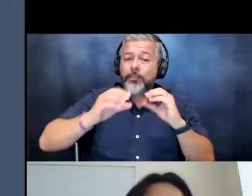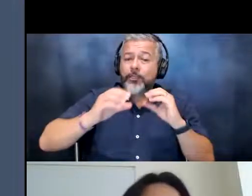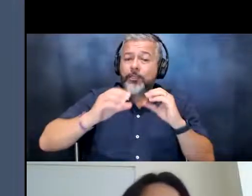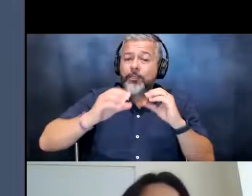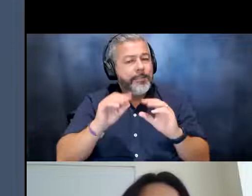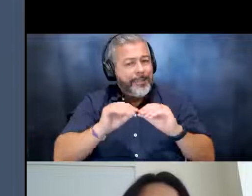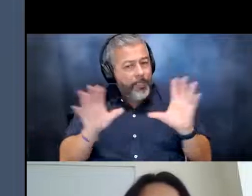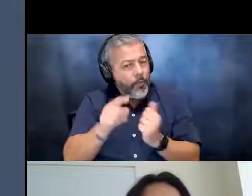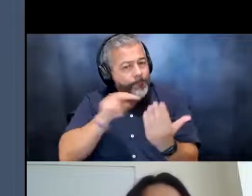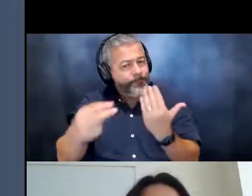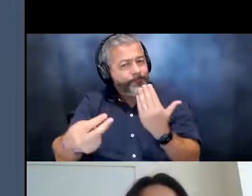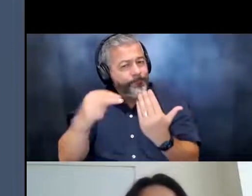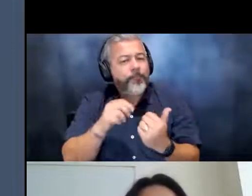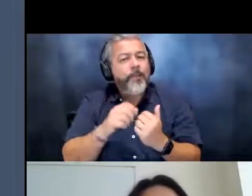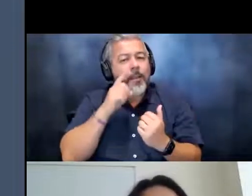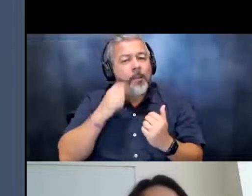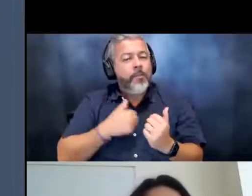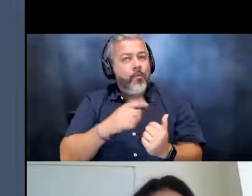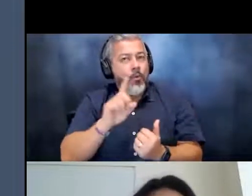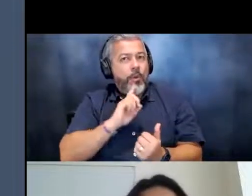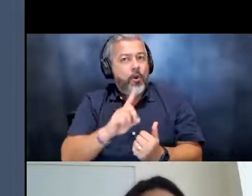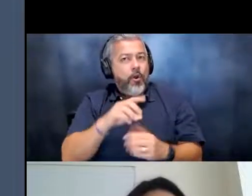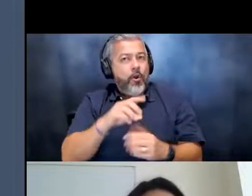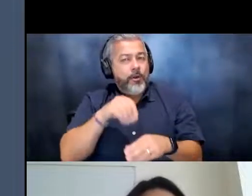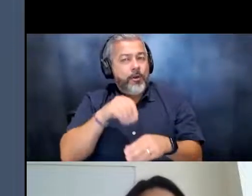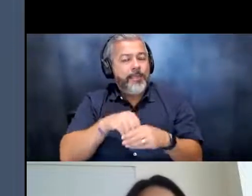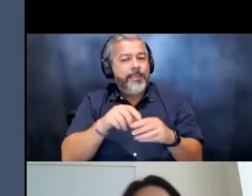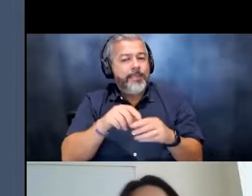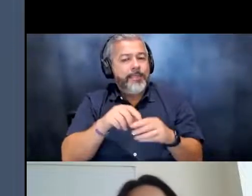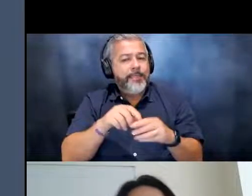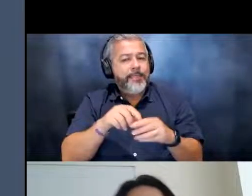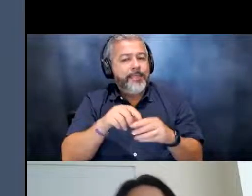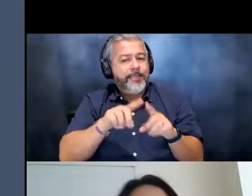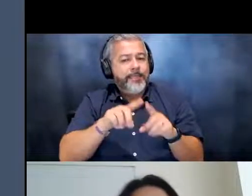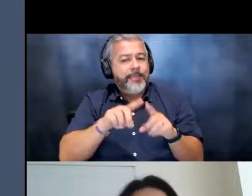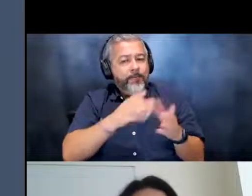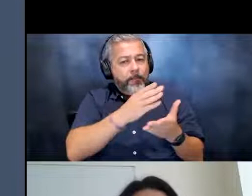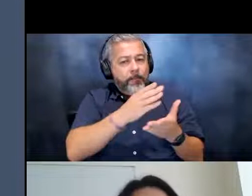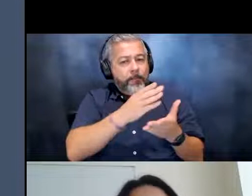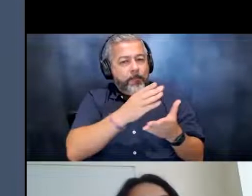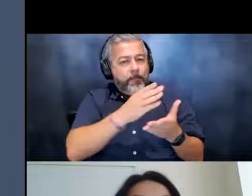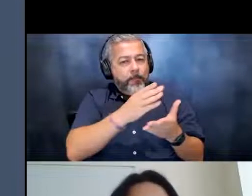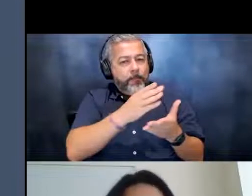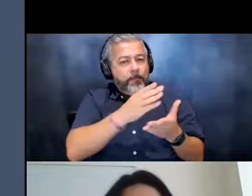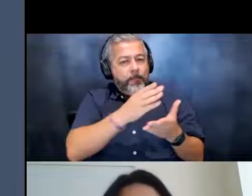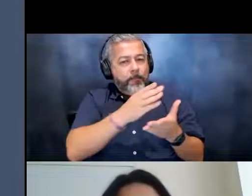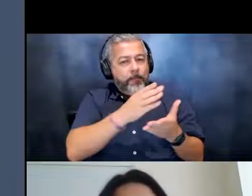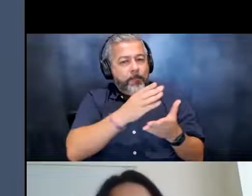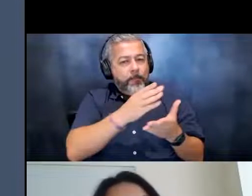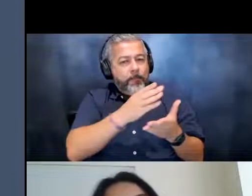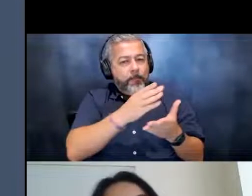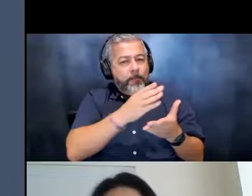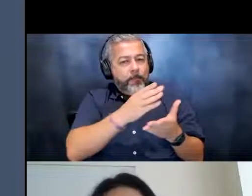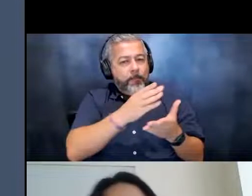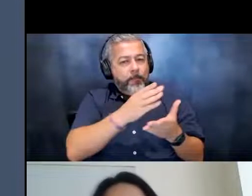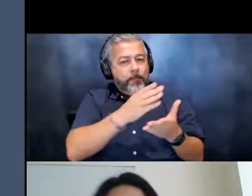in the stages, but also where you need assistance, knowing that we are checking in with you, we know your status. So it's